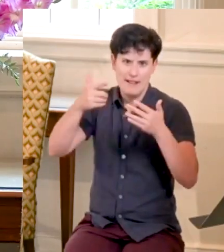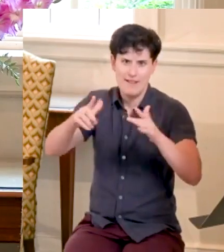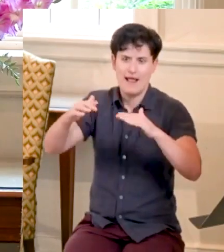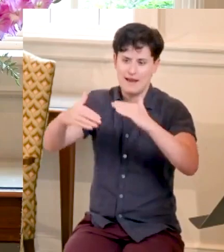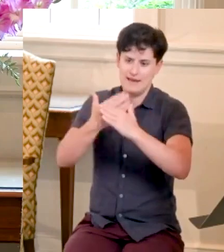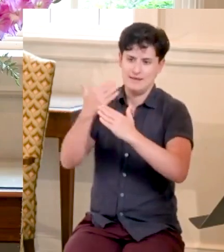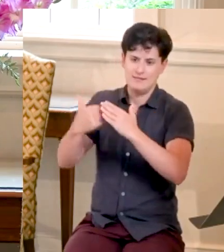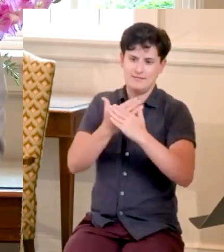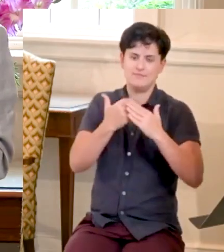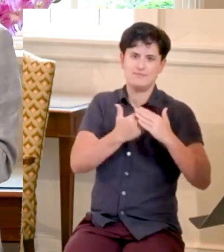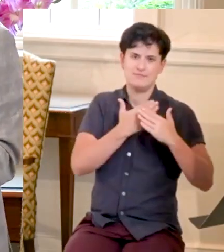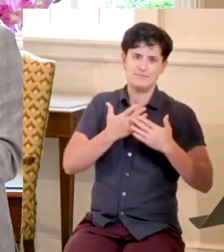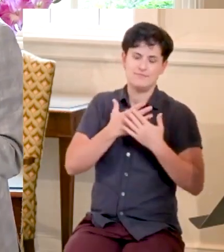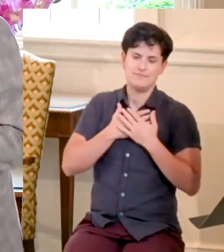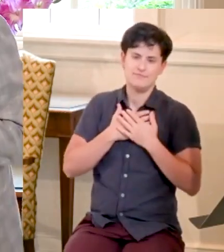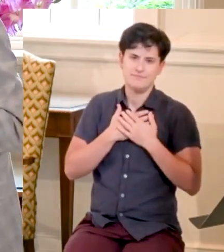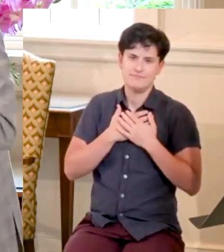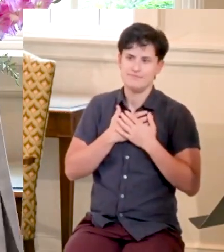so.